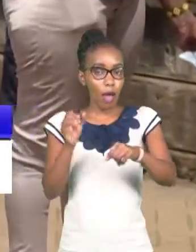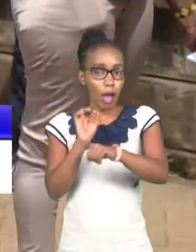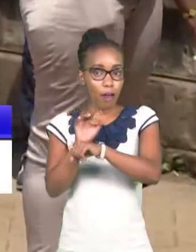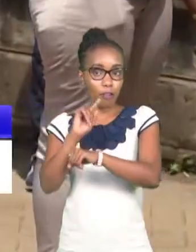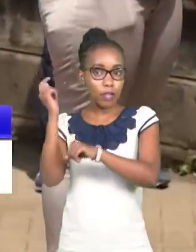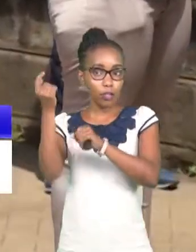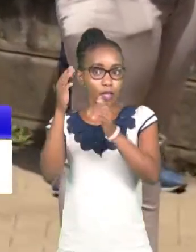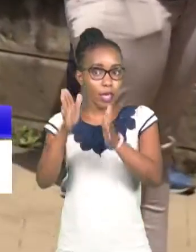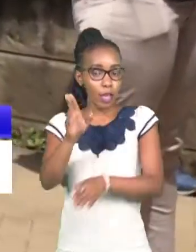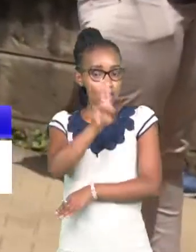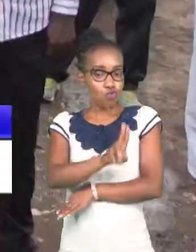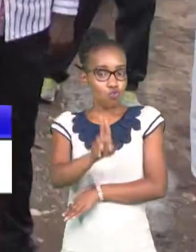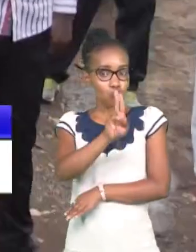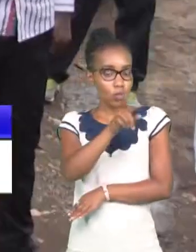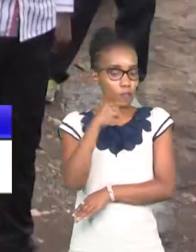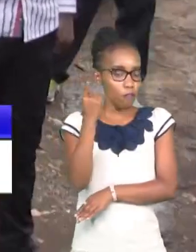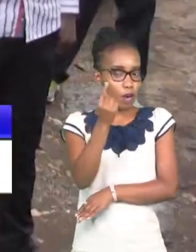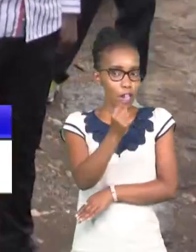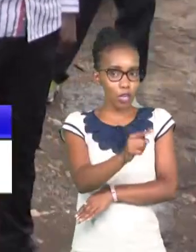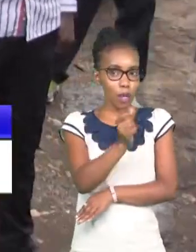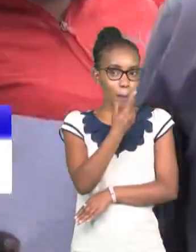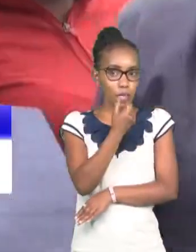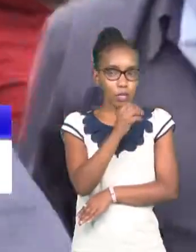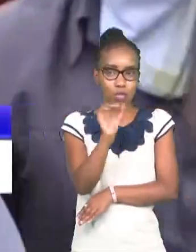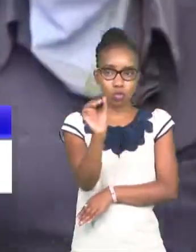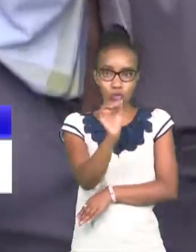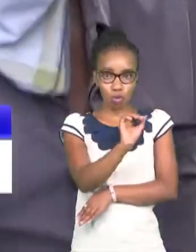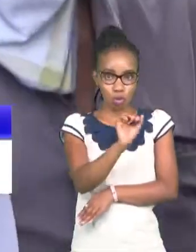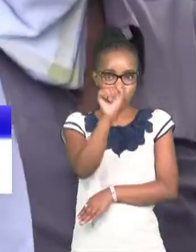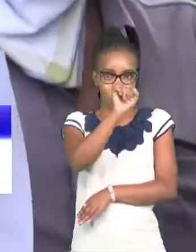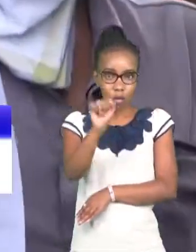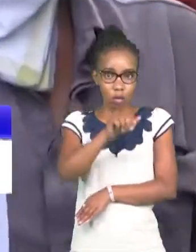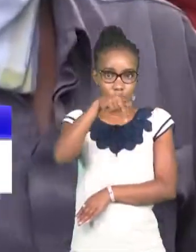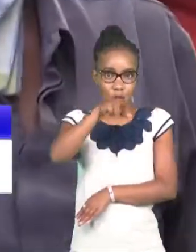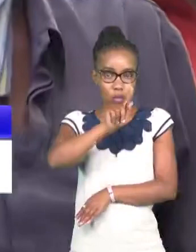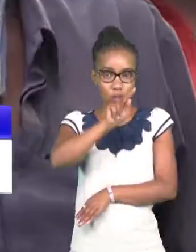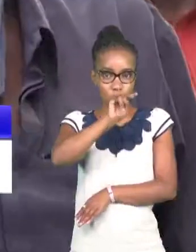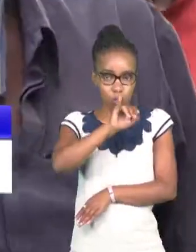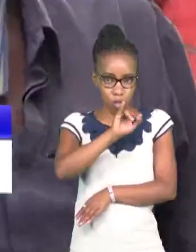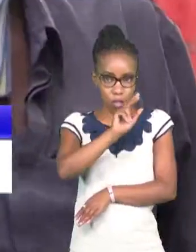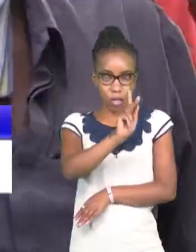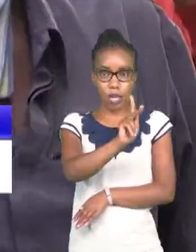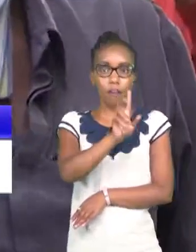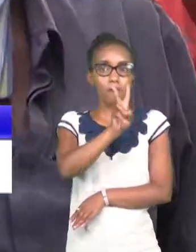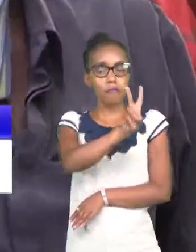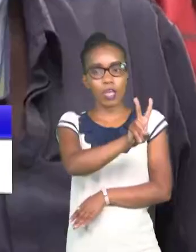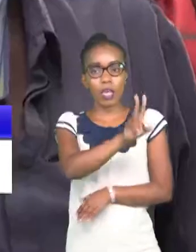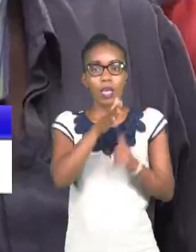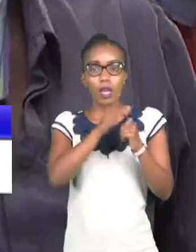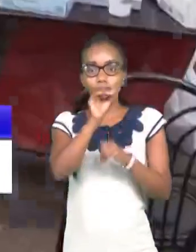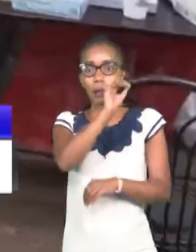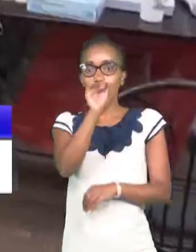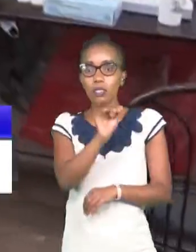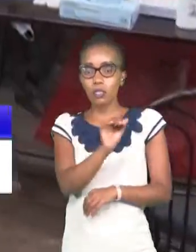Kenyans not to take the Russian-made COVID-19 vaccine, the Sputnik V, with 92% efficacy, concerns